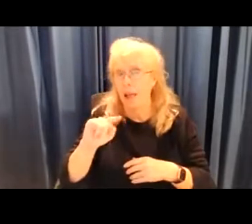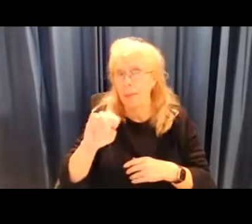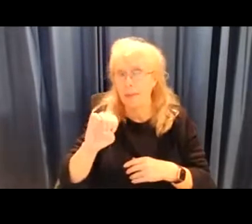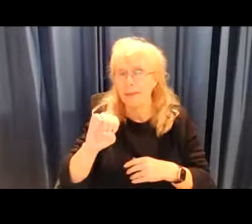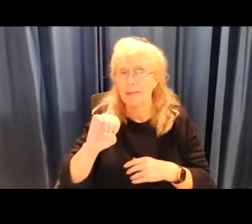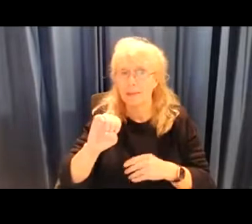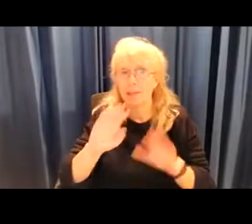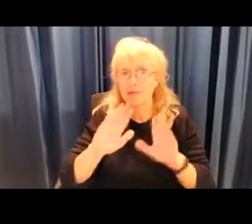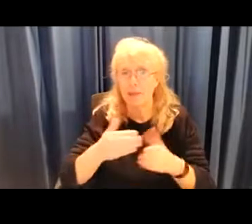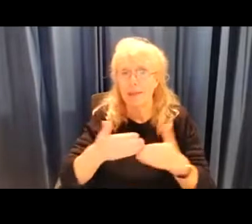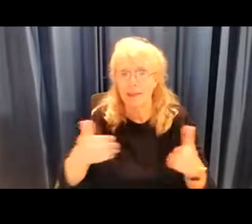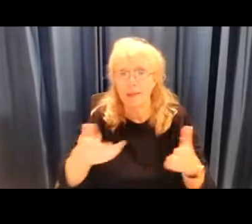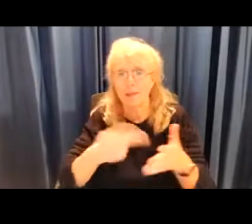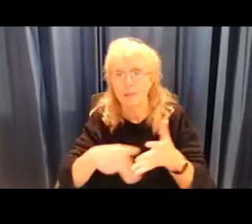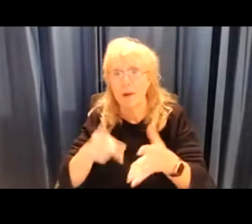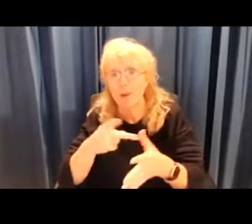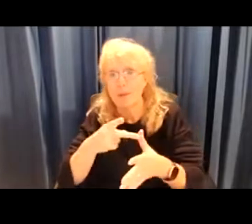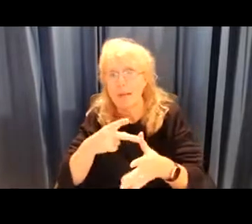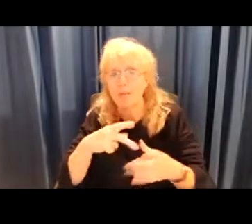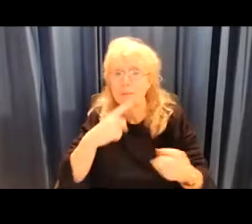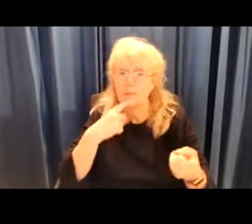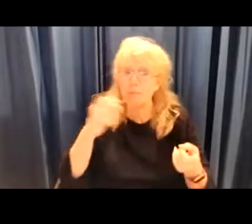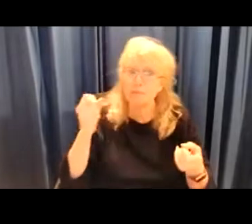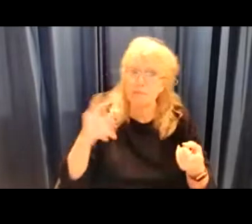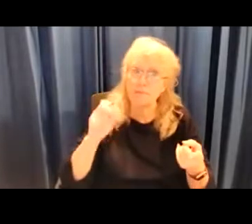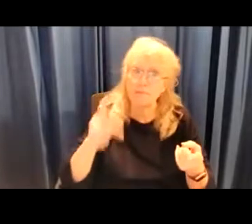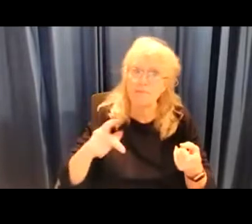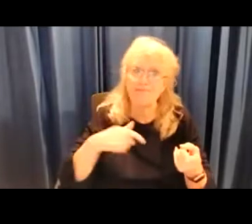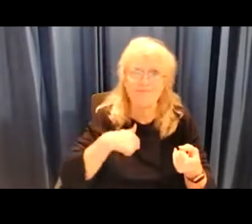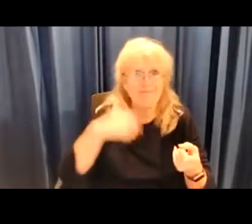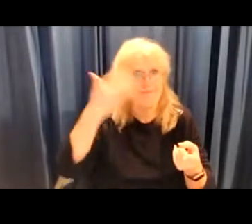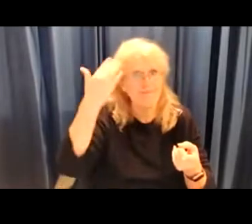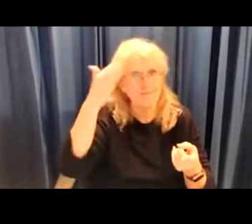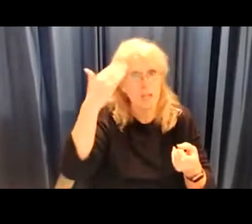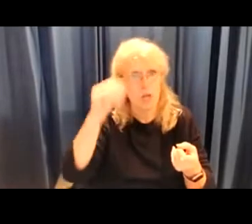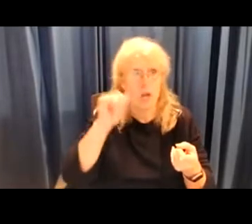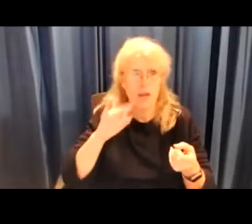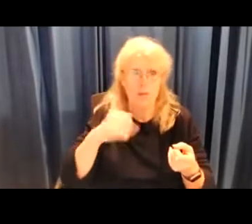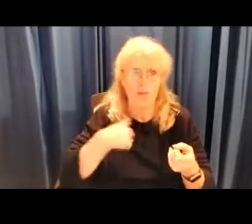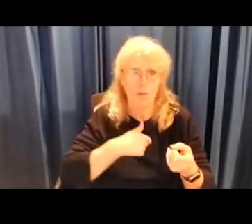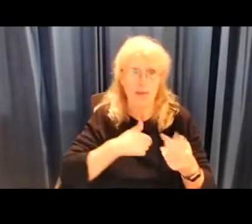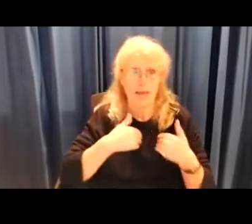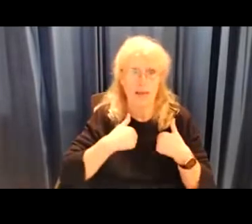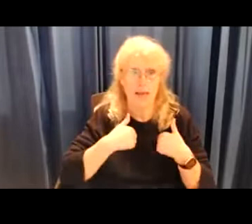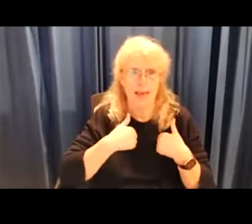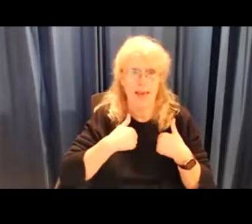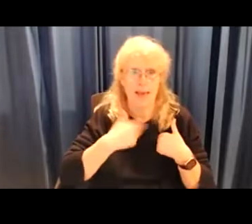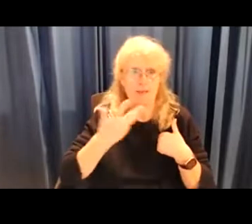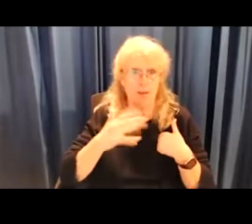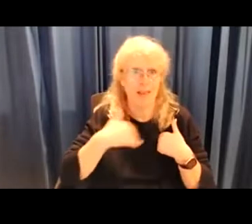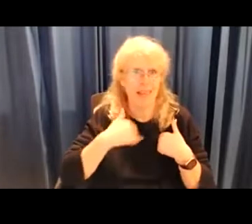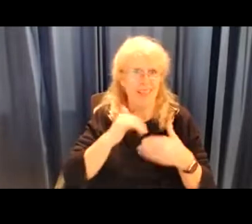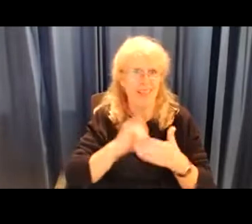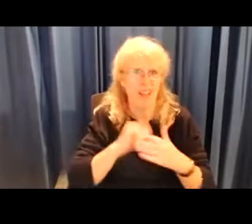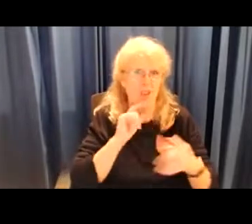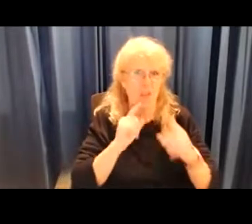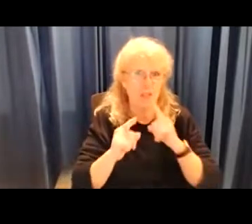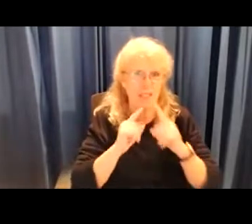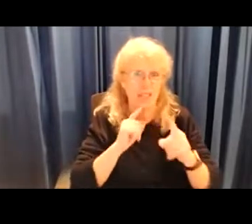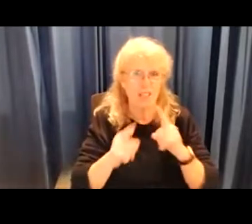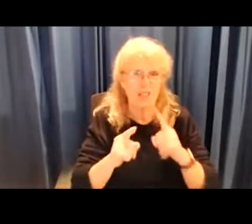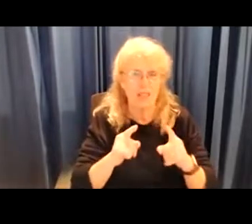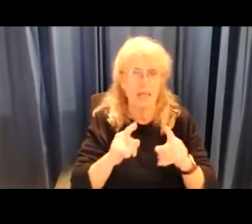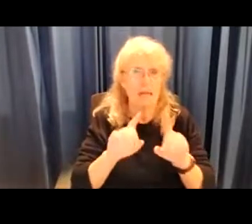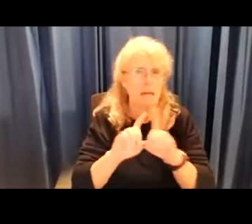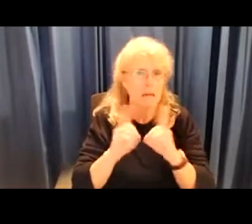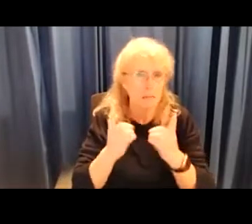And I don't know if we've had that conversations at the staff level, the department